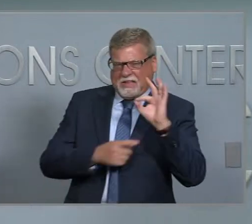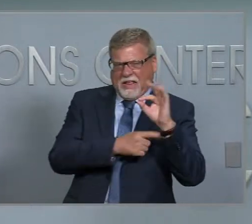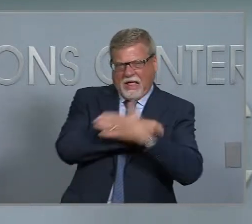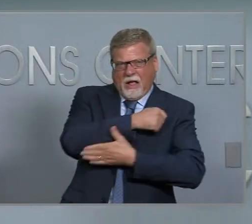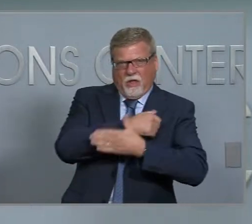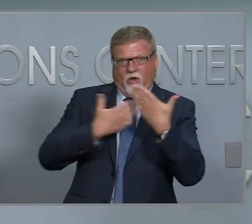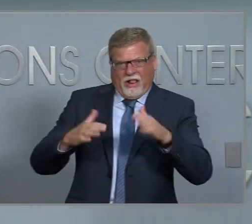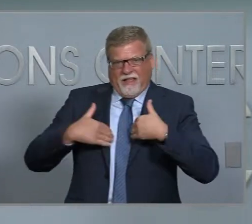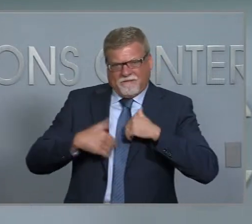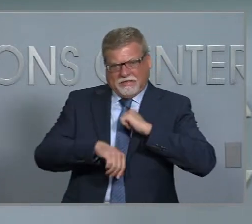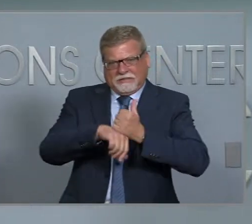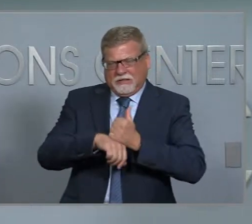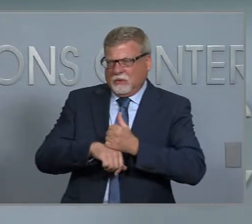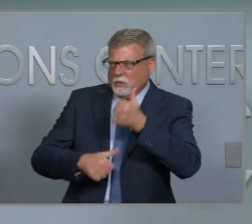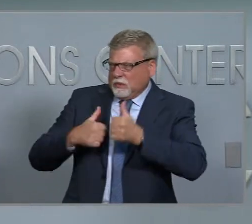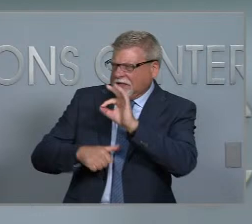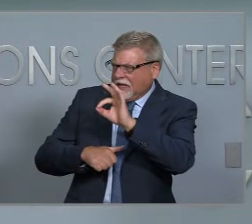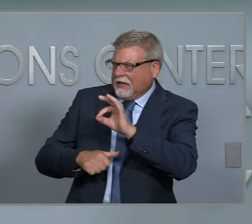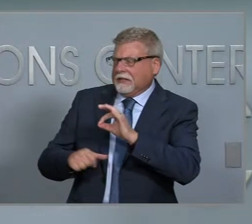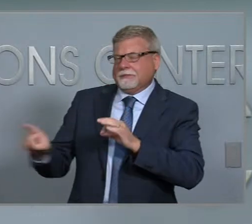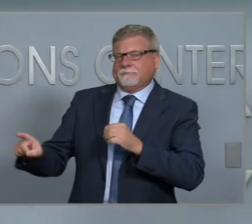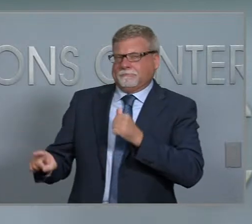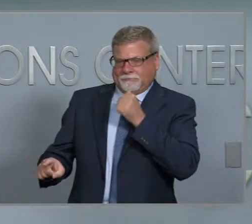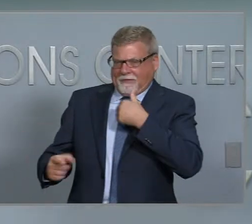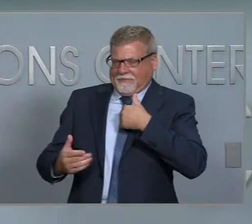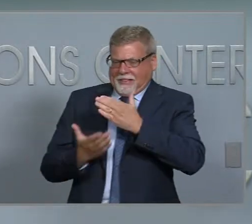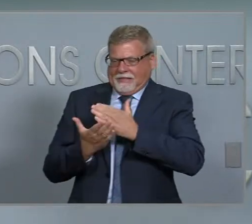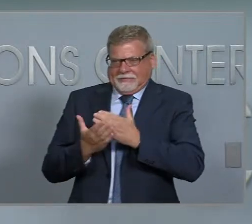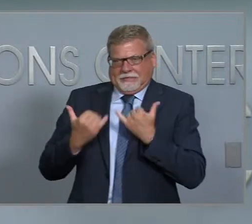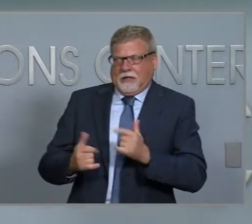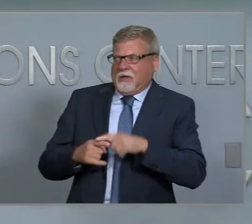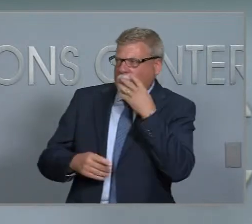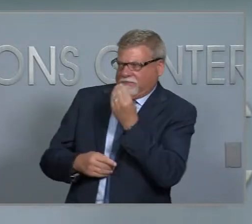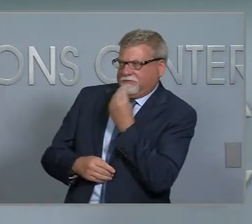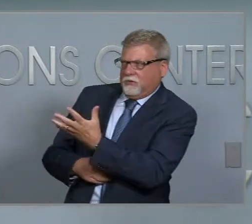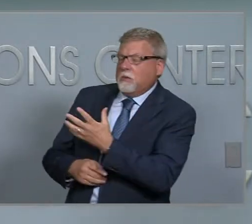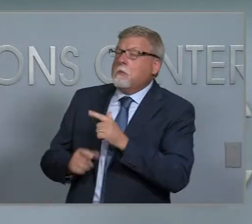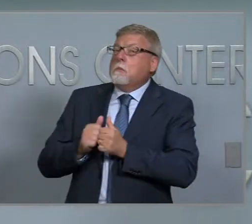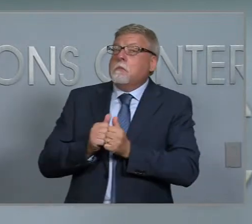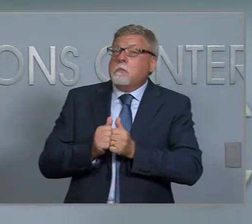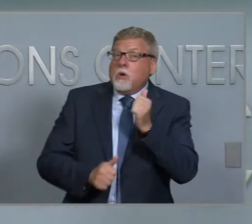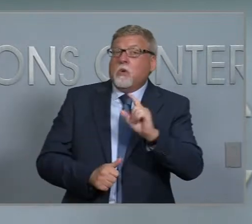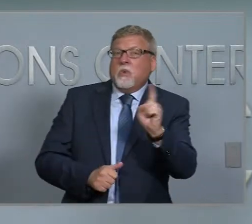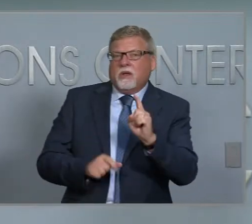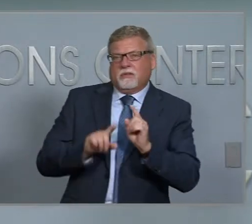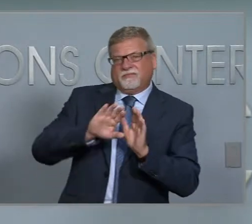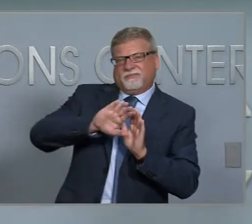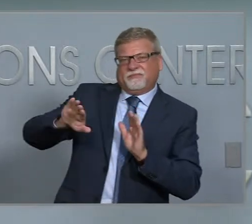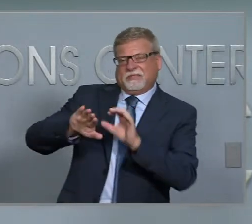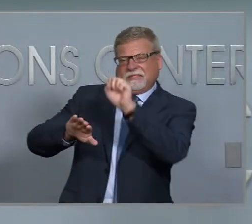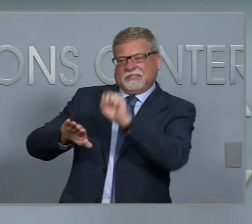counties are those? I will get those to you. Again, predominantly towards that southeastern